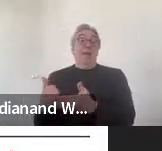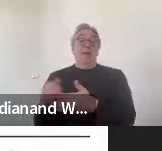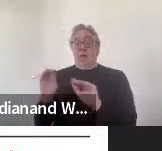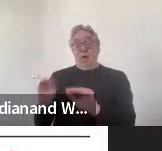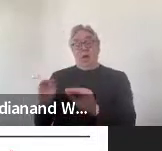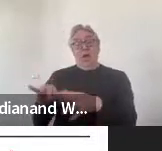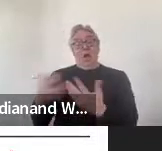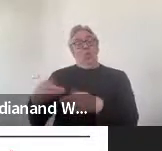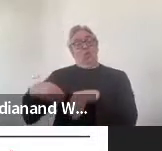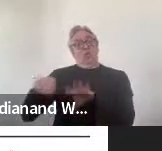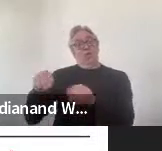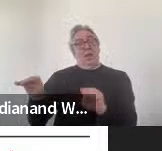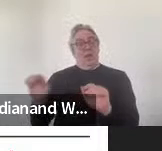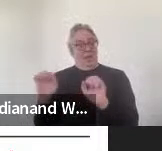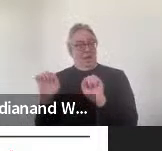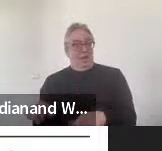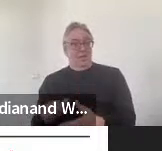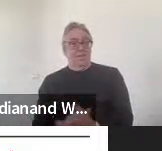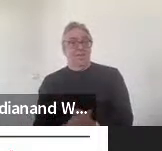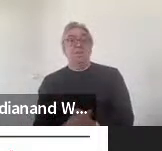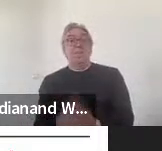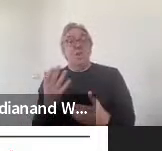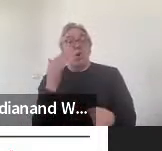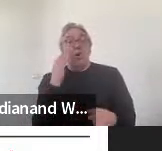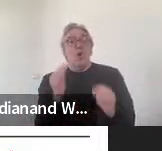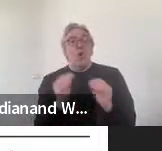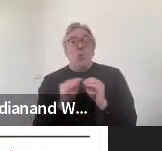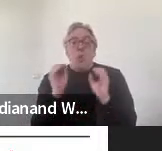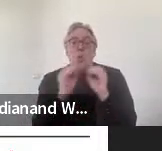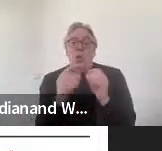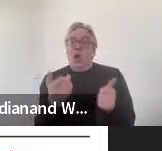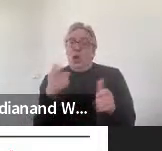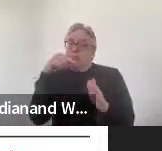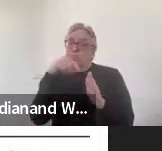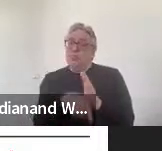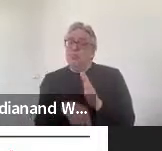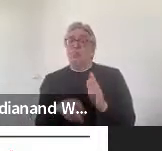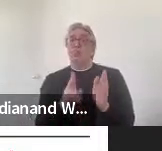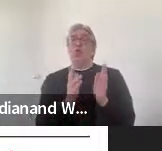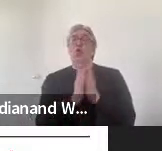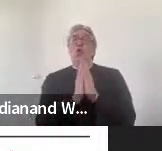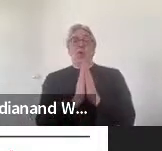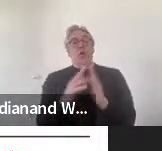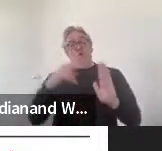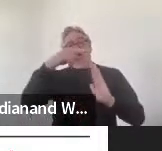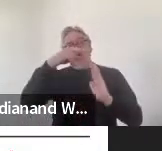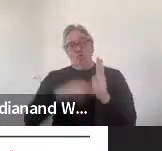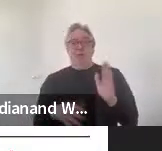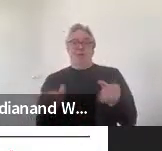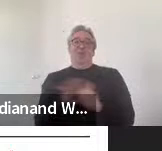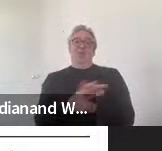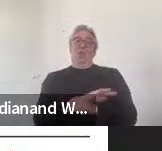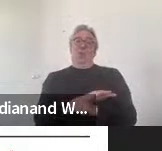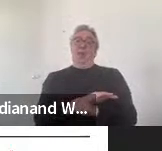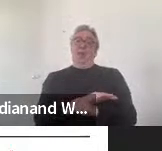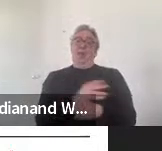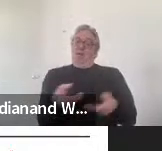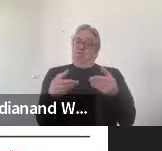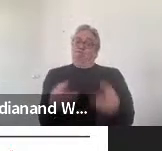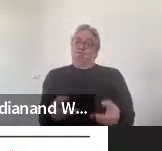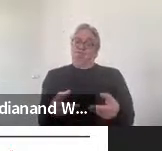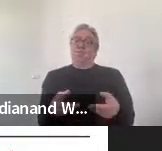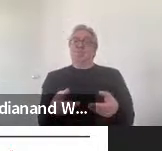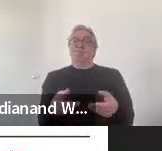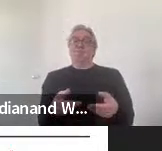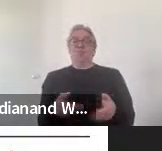If you would like to know more about the recommendation and the study, please read the whole study. And I thank you